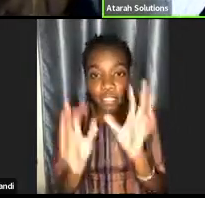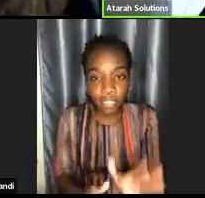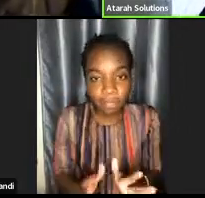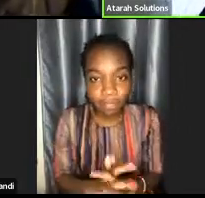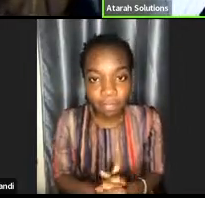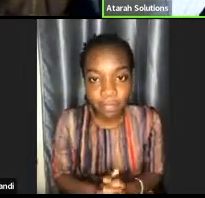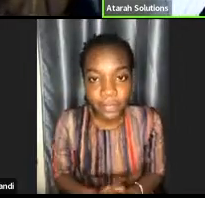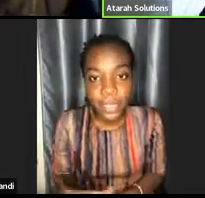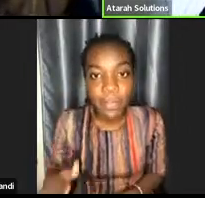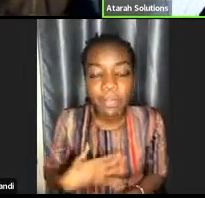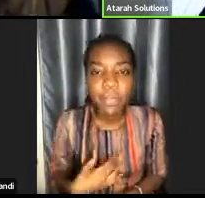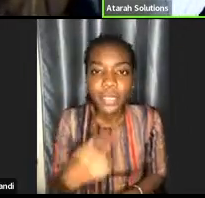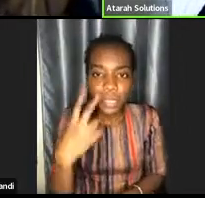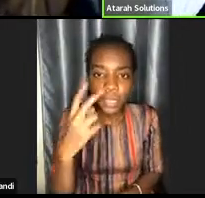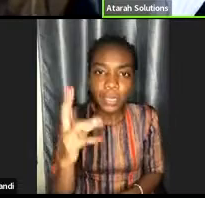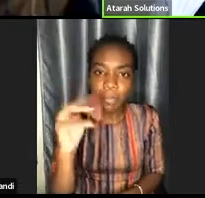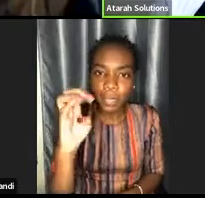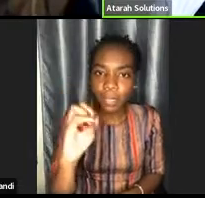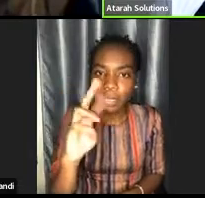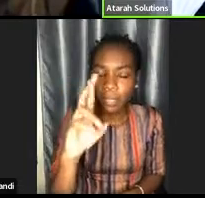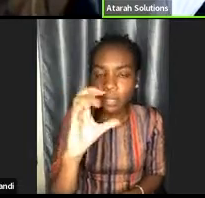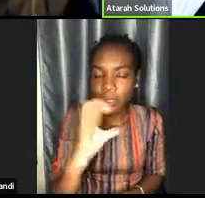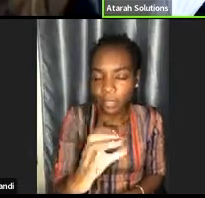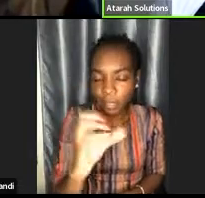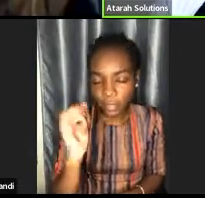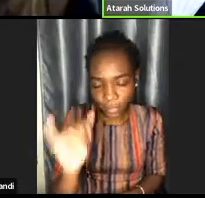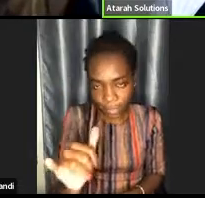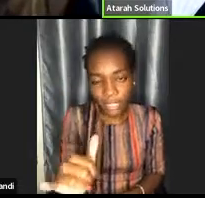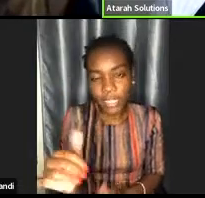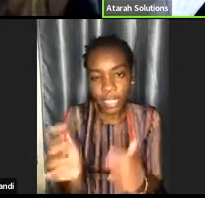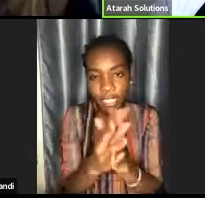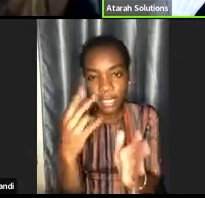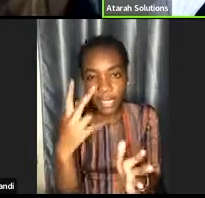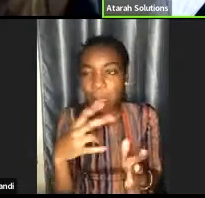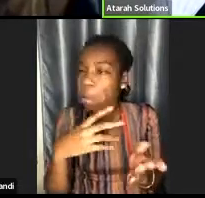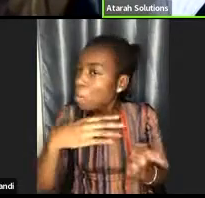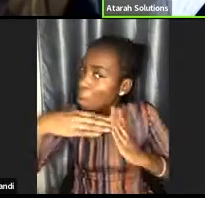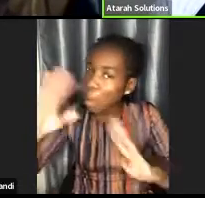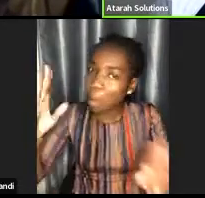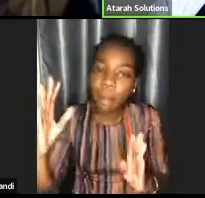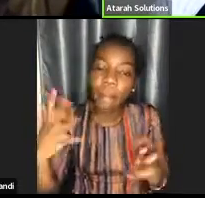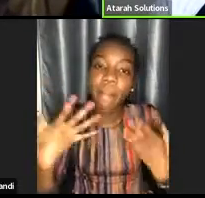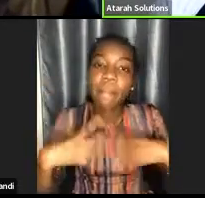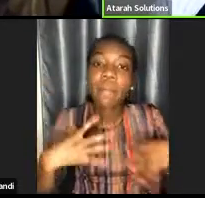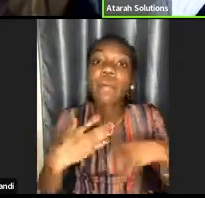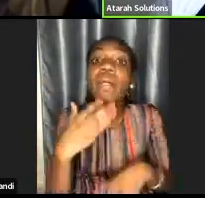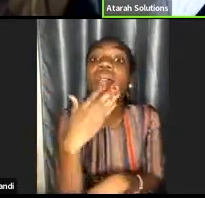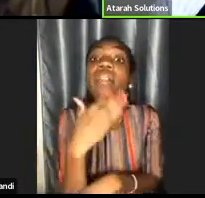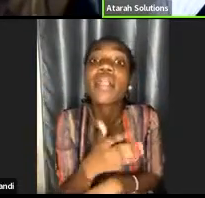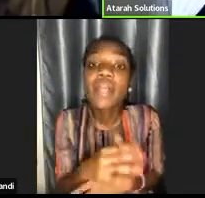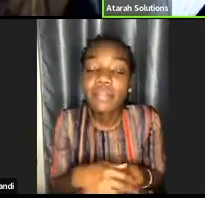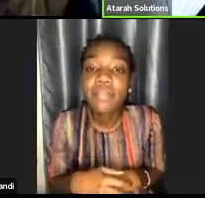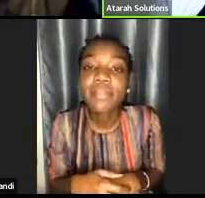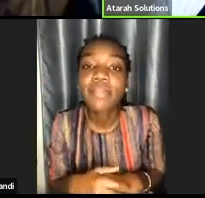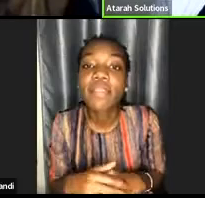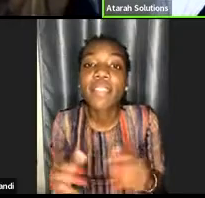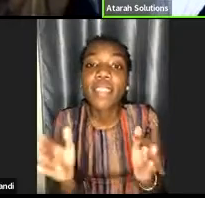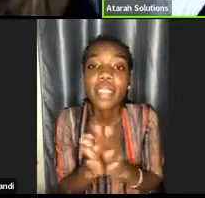seen Masikamawa, I've seen So, and a number of people here. Where is Suluhu Mediation Center? Or I